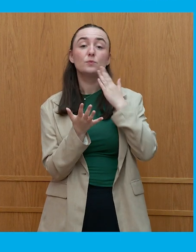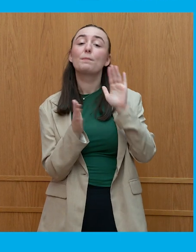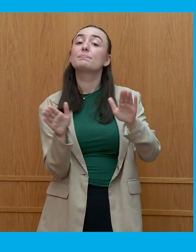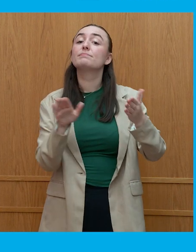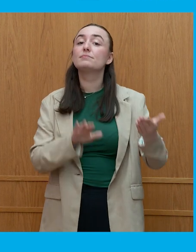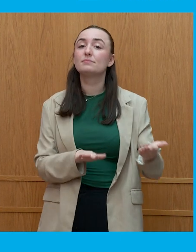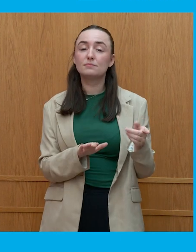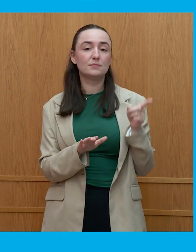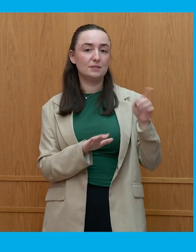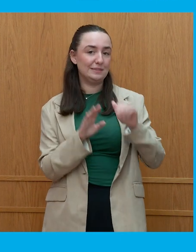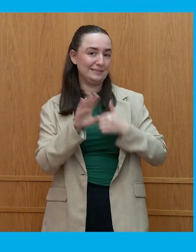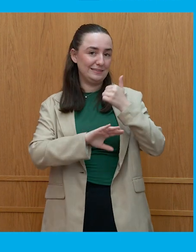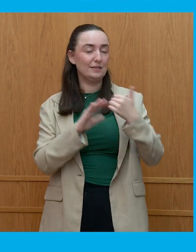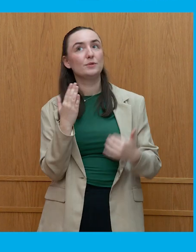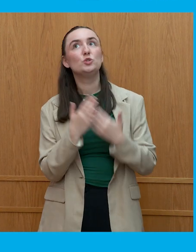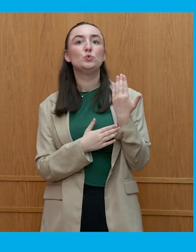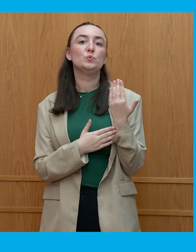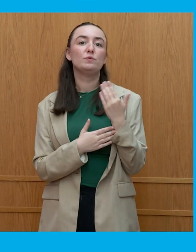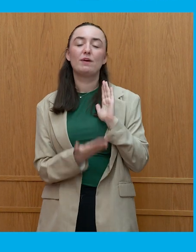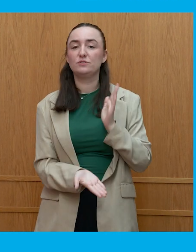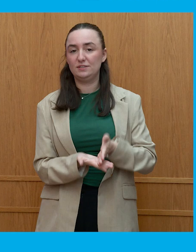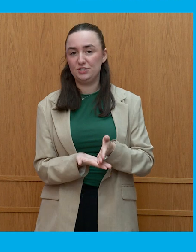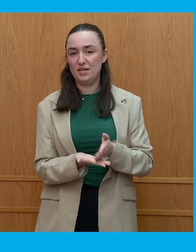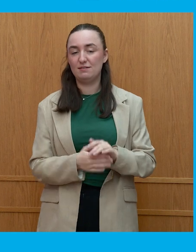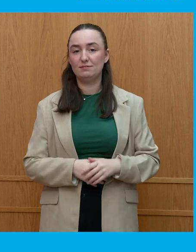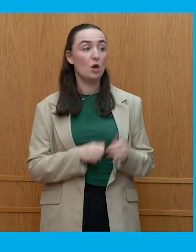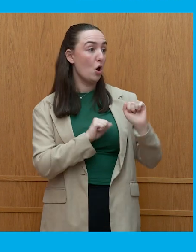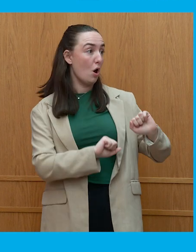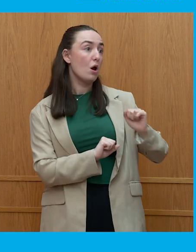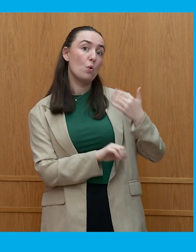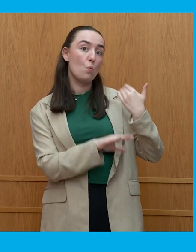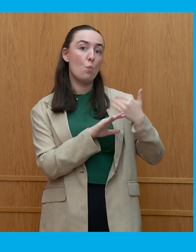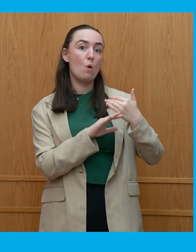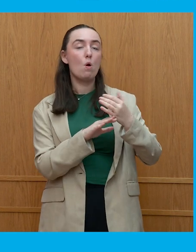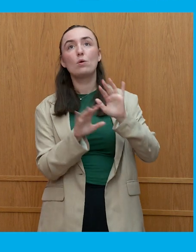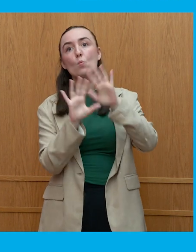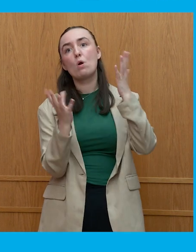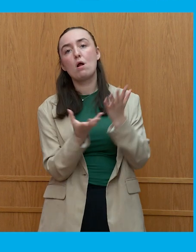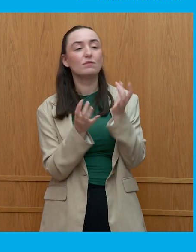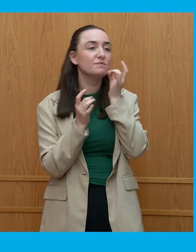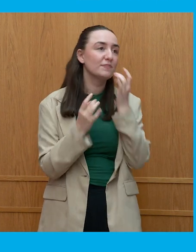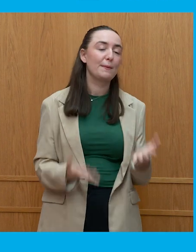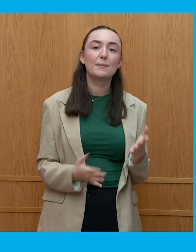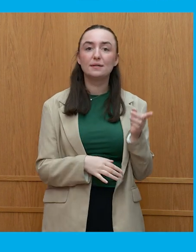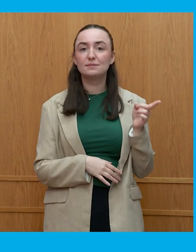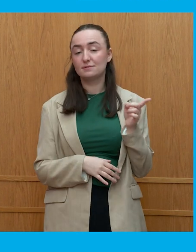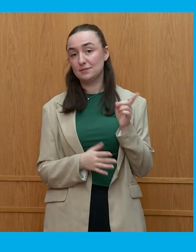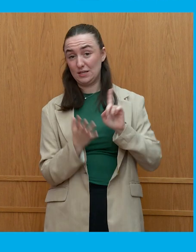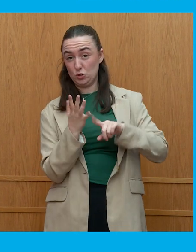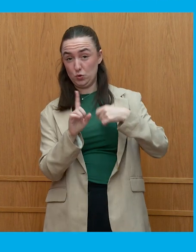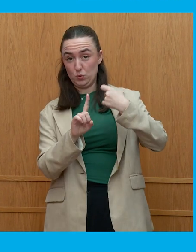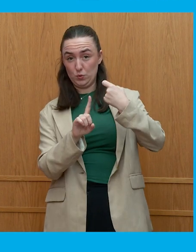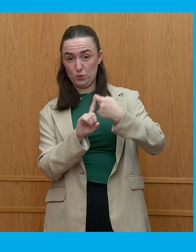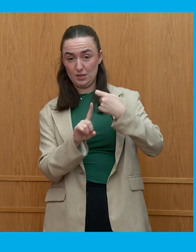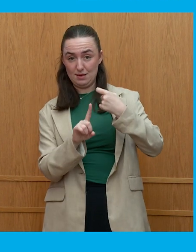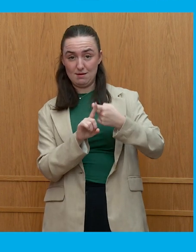for Enrique Morales. Her work's been recognised throughout the world, and she in the UK, she's the recipient